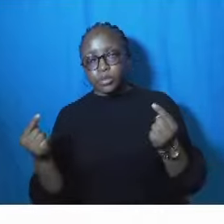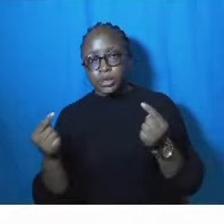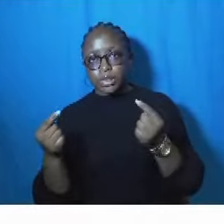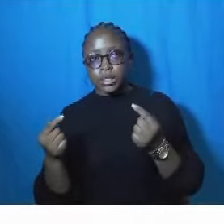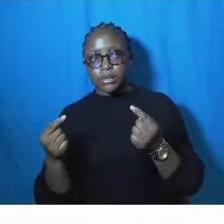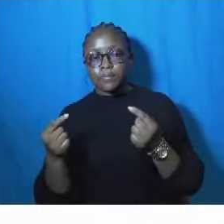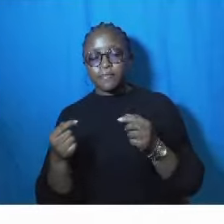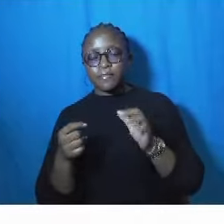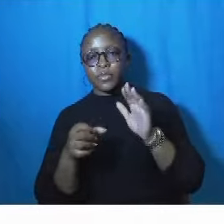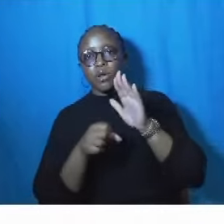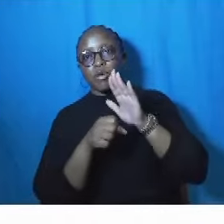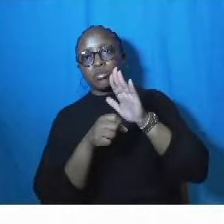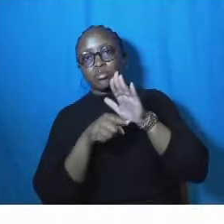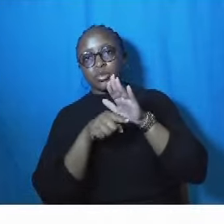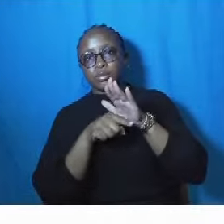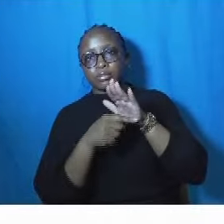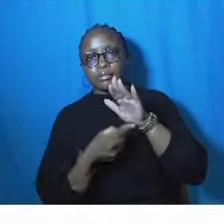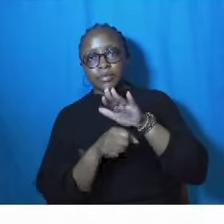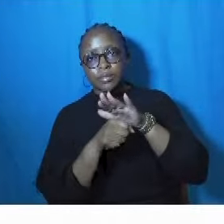What can unity achieve?